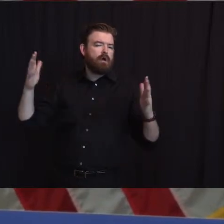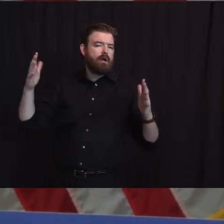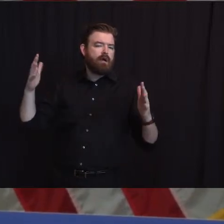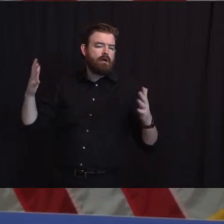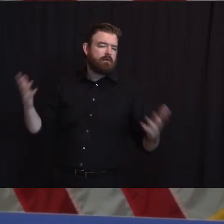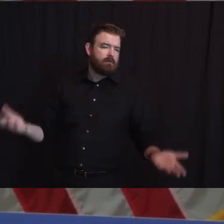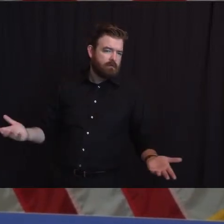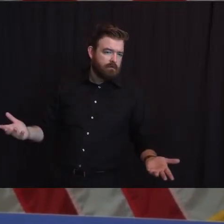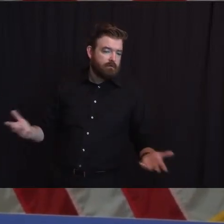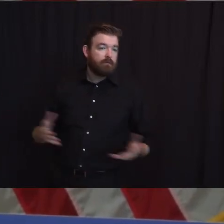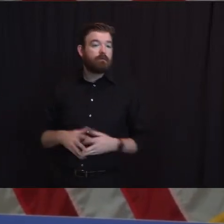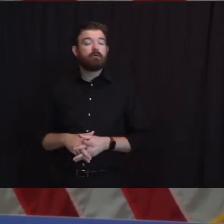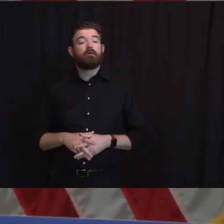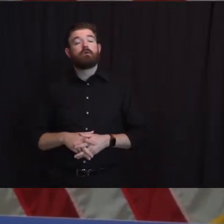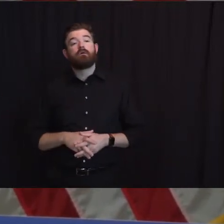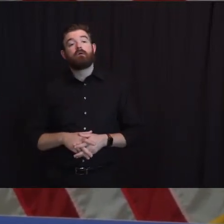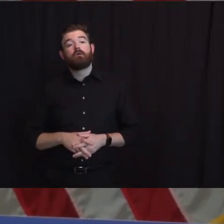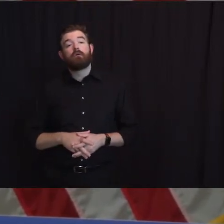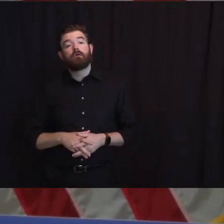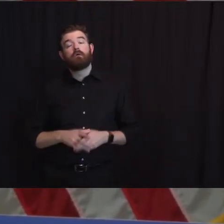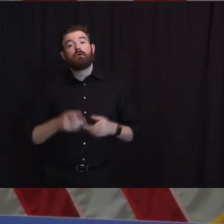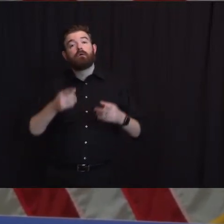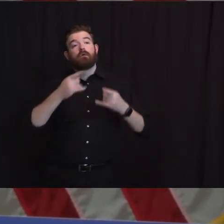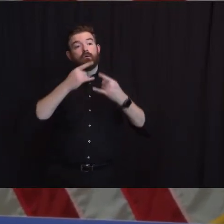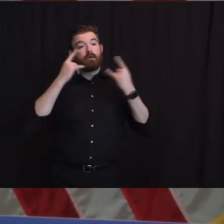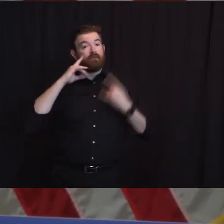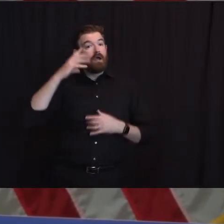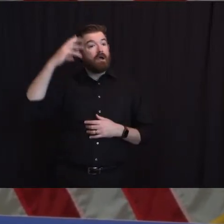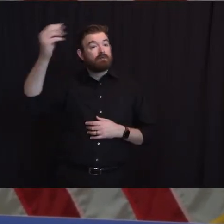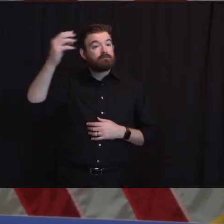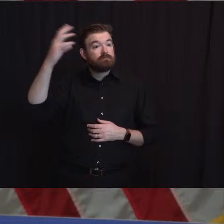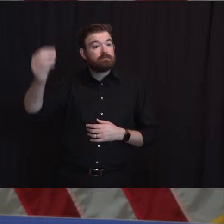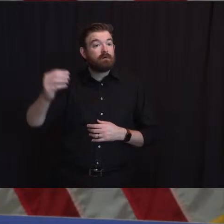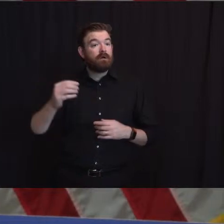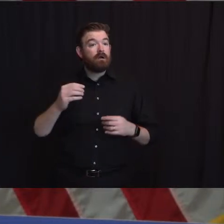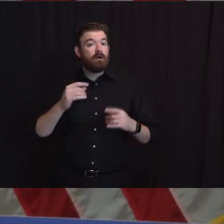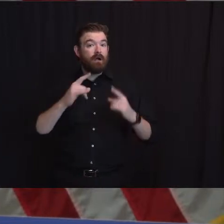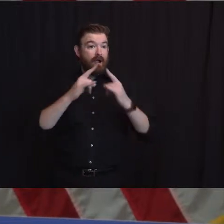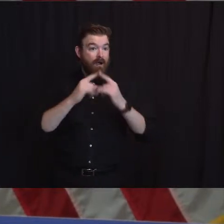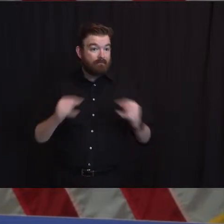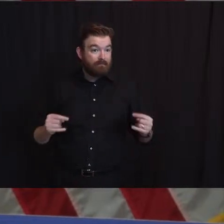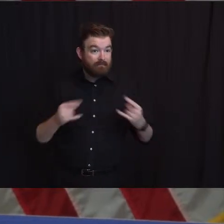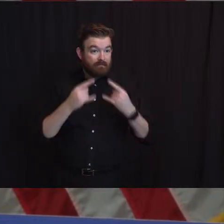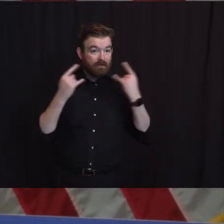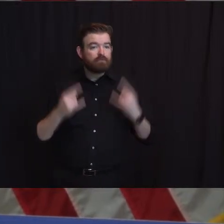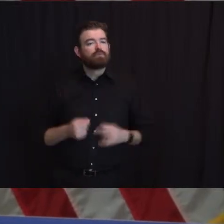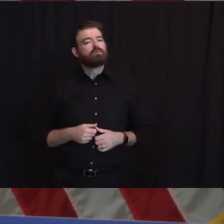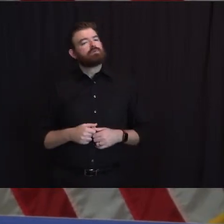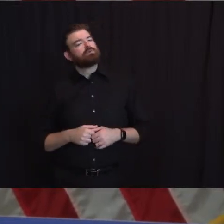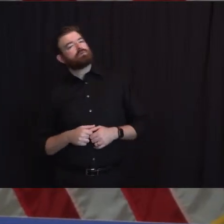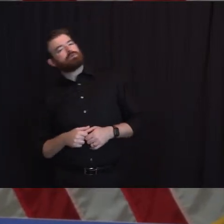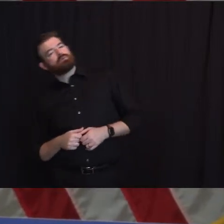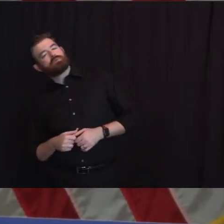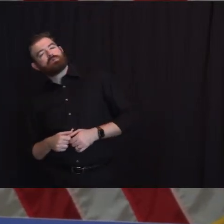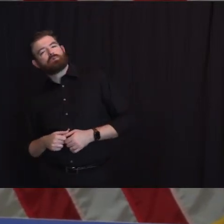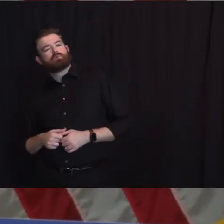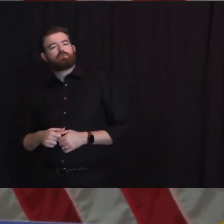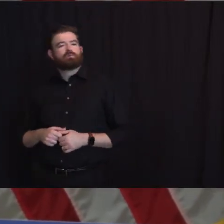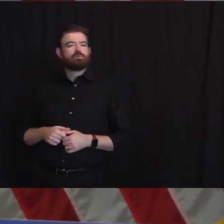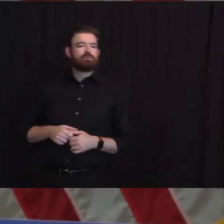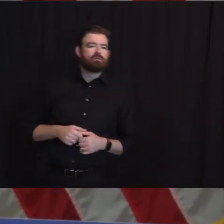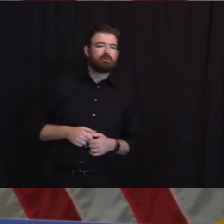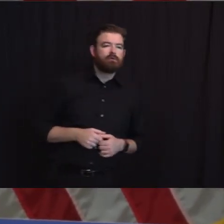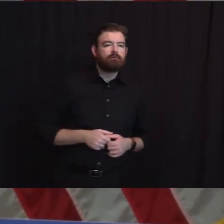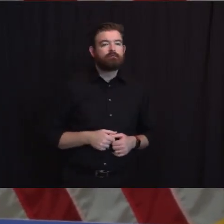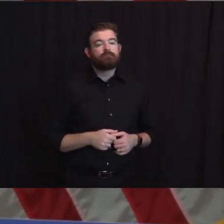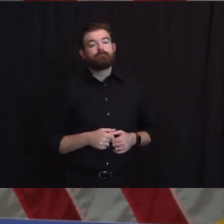is concerned, well, I'm going to talk about the camp masking. That's a difficult issue, and I think it's more difficult in those